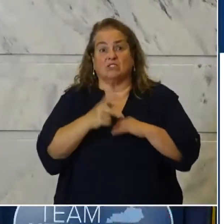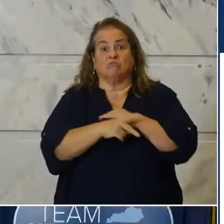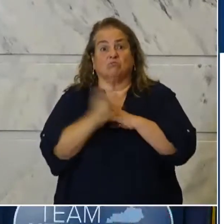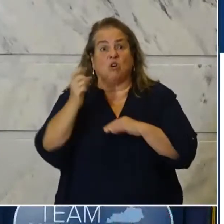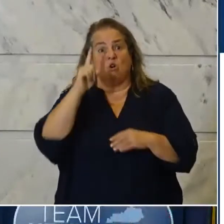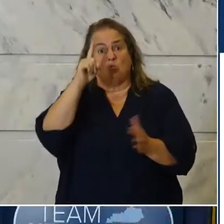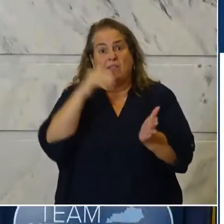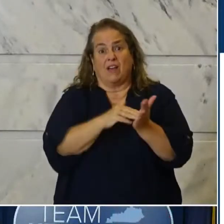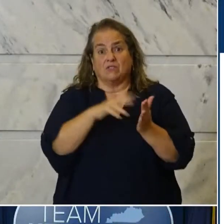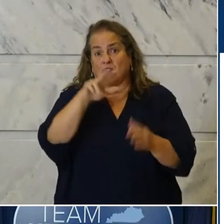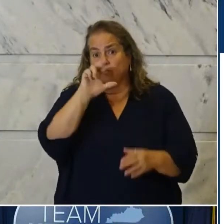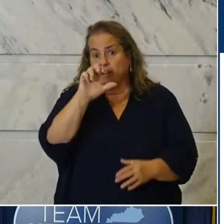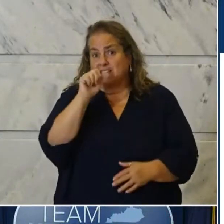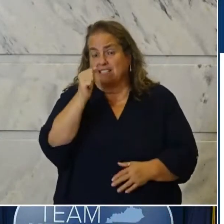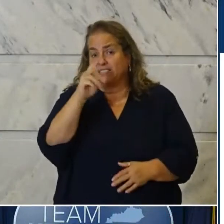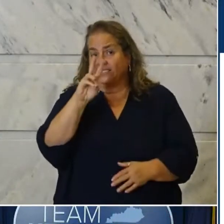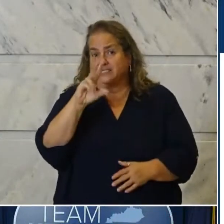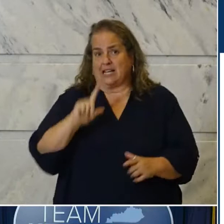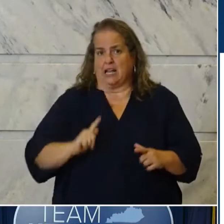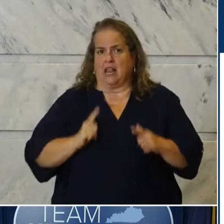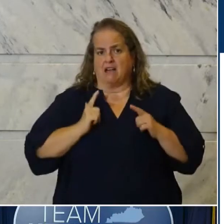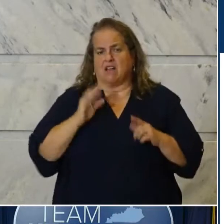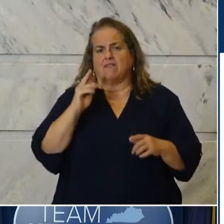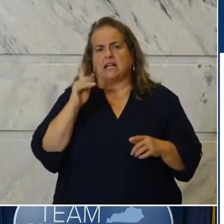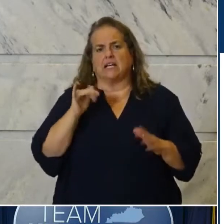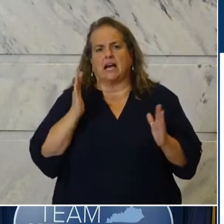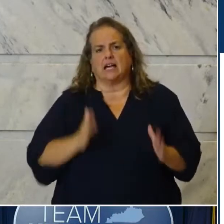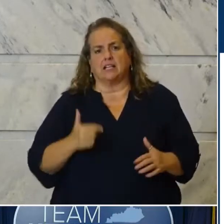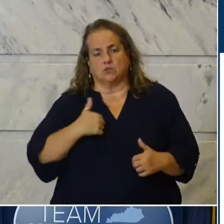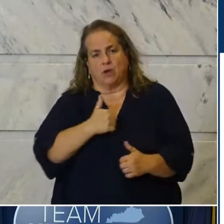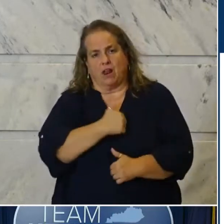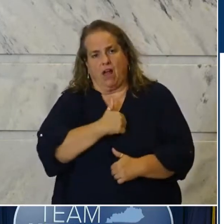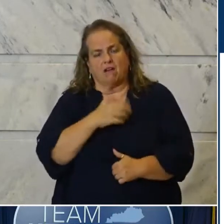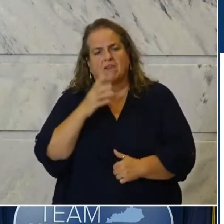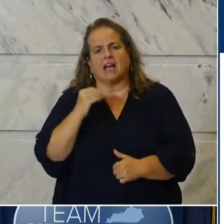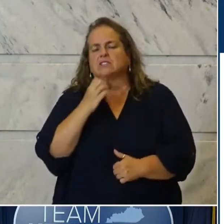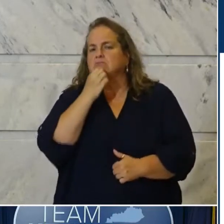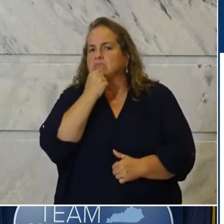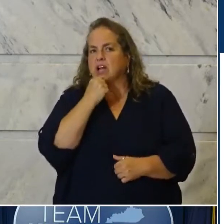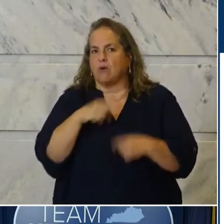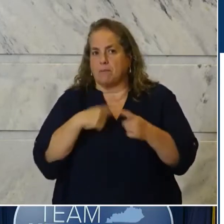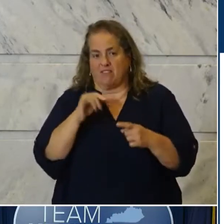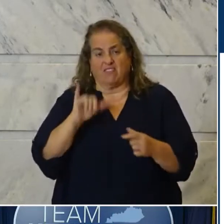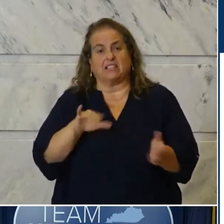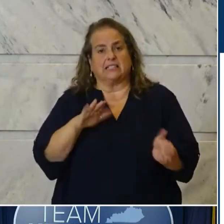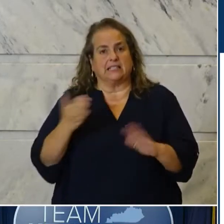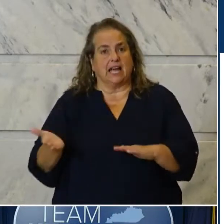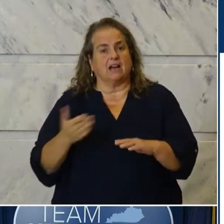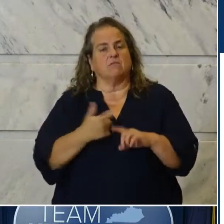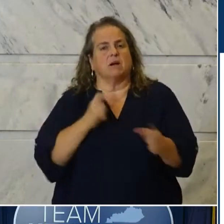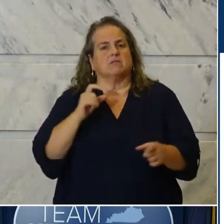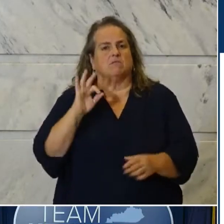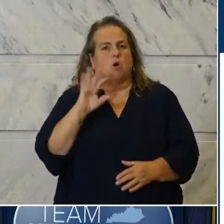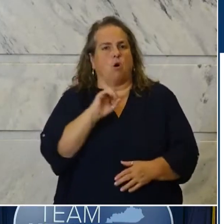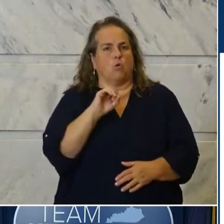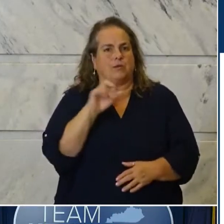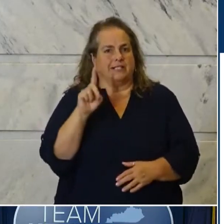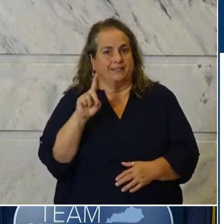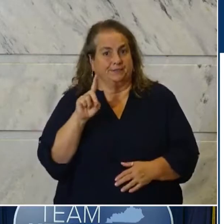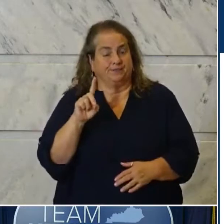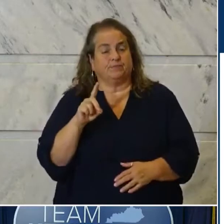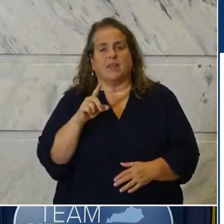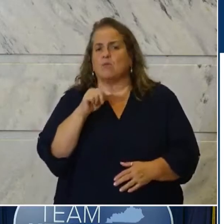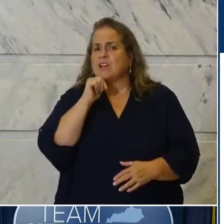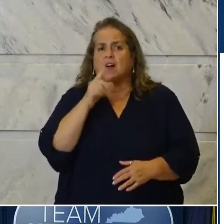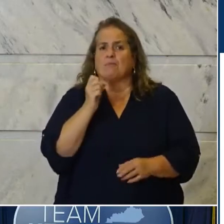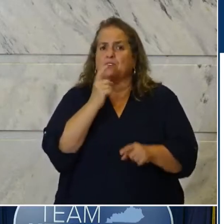1,316 lives of Kentuckians we love and care about. And it wouldn't be right to start today with anything other